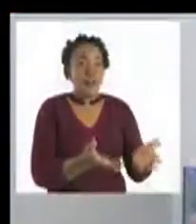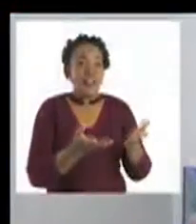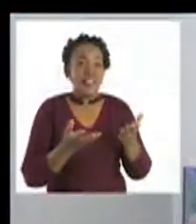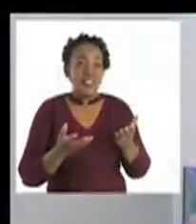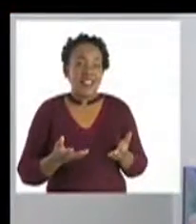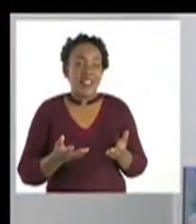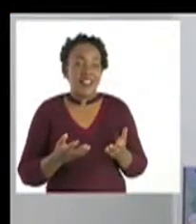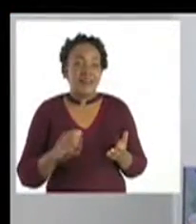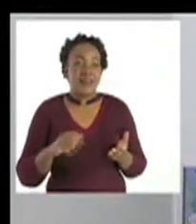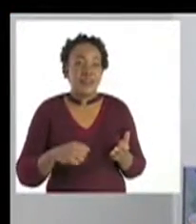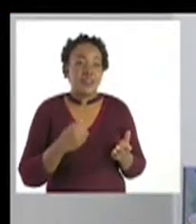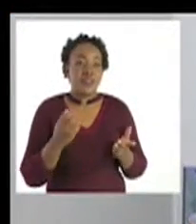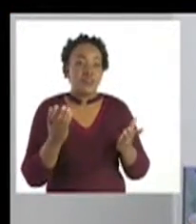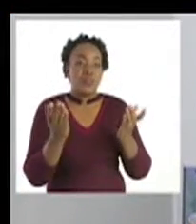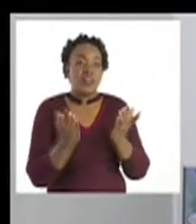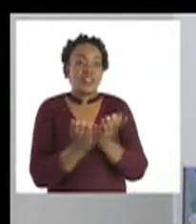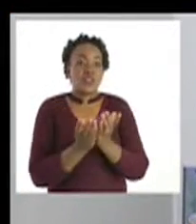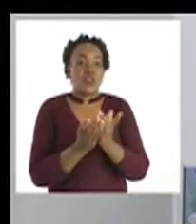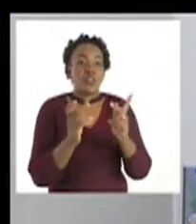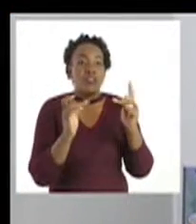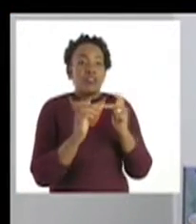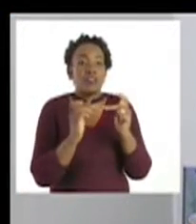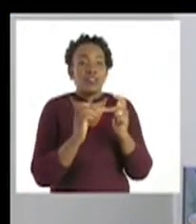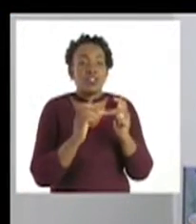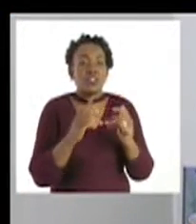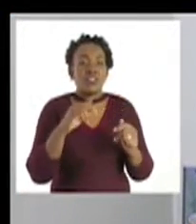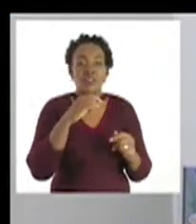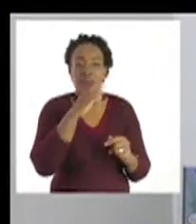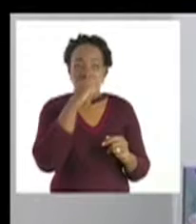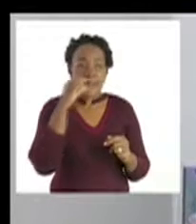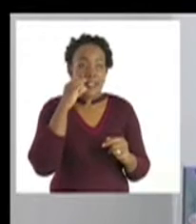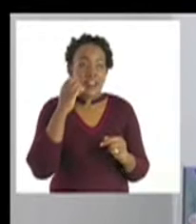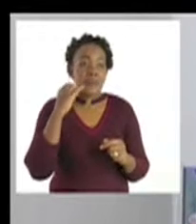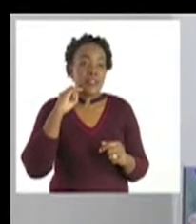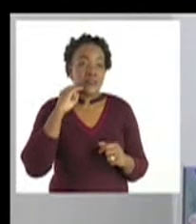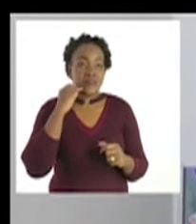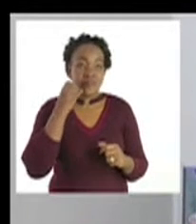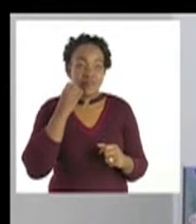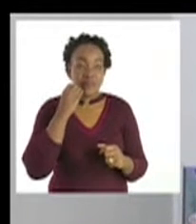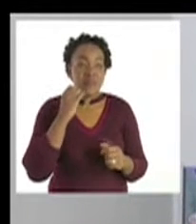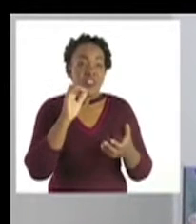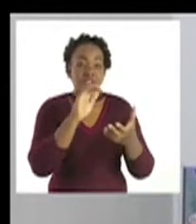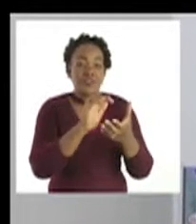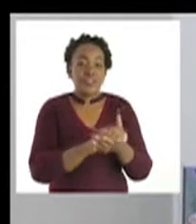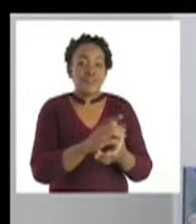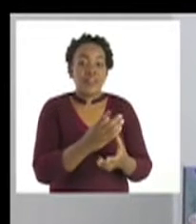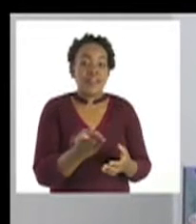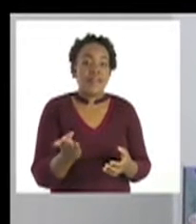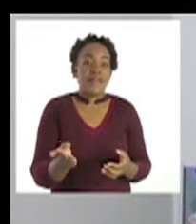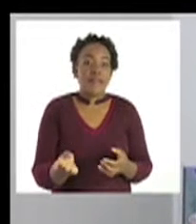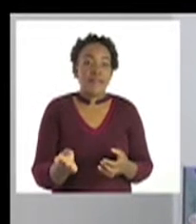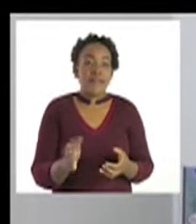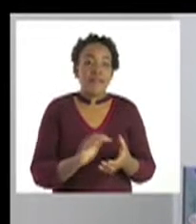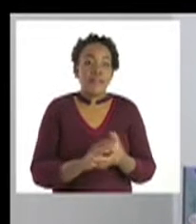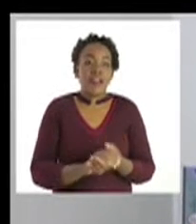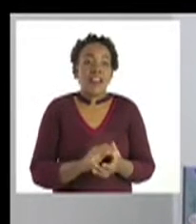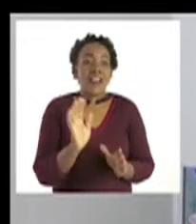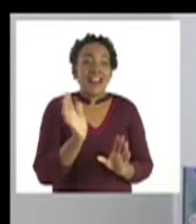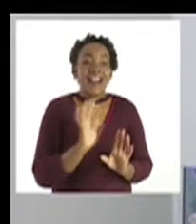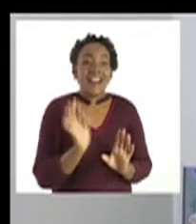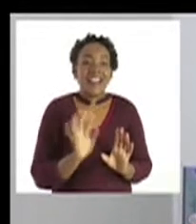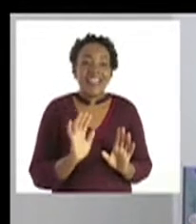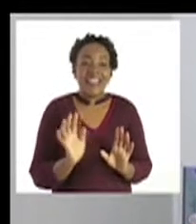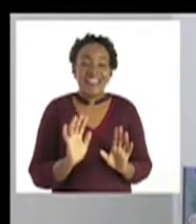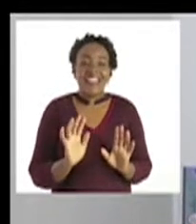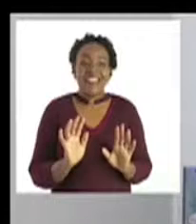Welcome to My Zone Online School. My name is Teacher Precious, and I'm with my friend here. Say